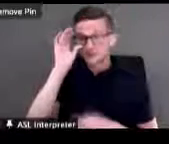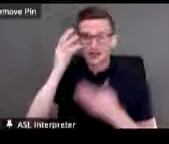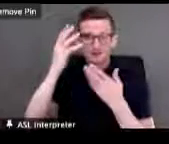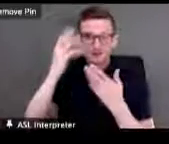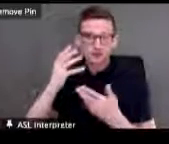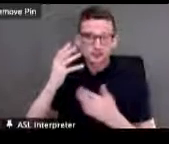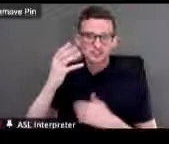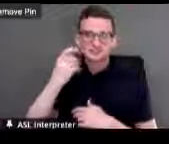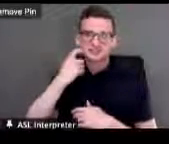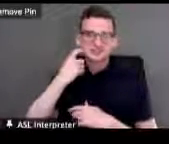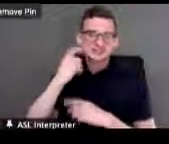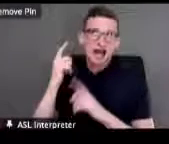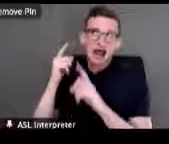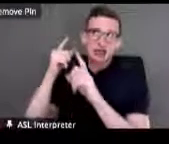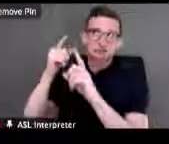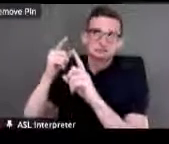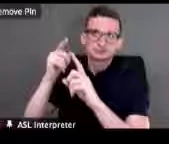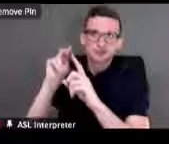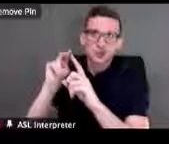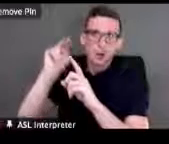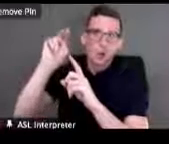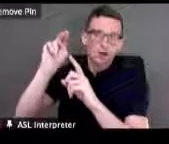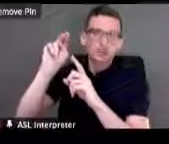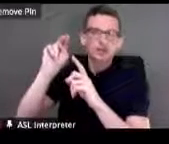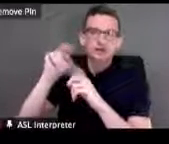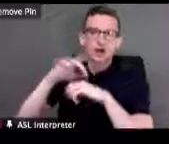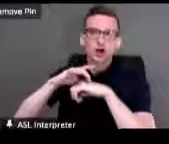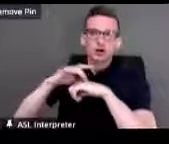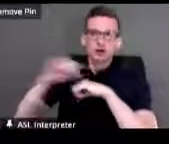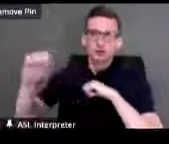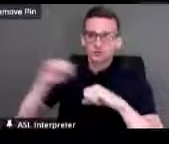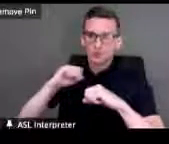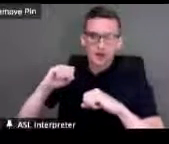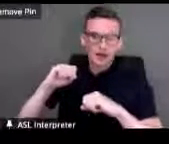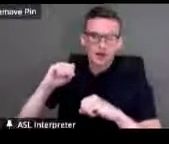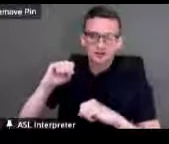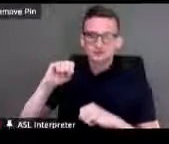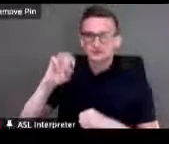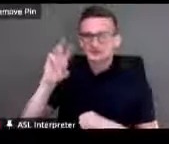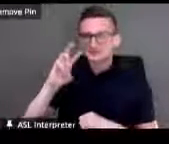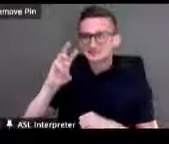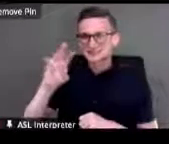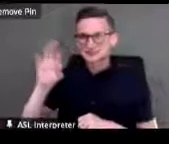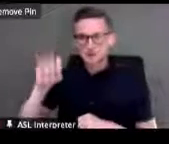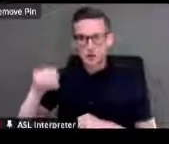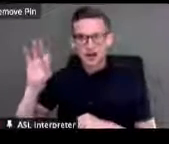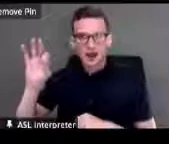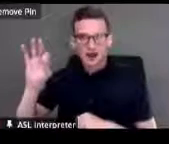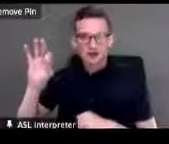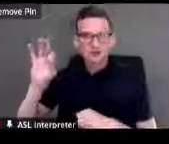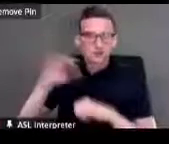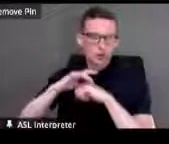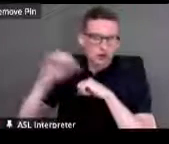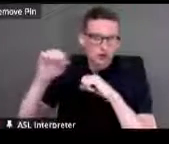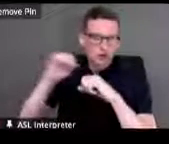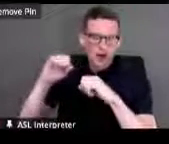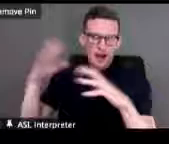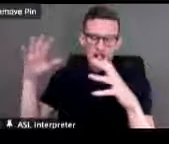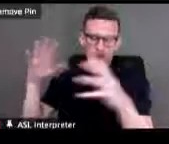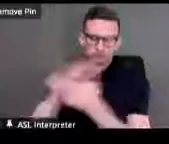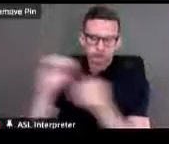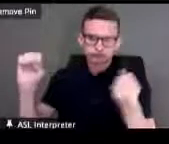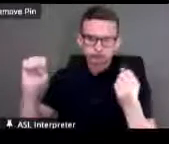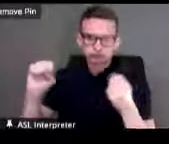the 6.9 earthquake, not that long ago, did some damage to a